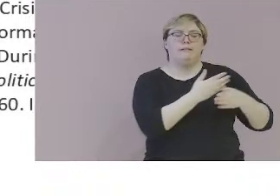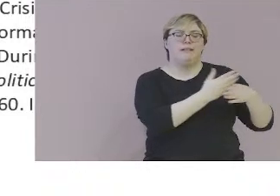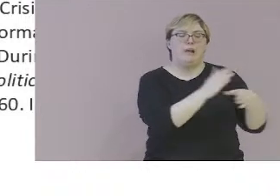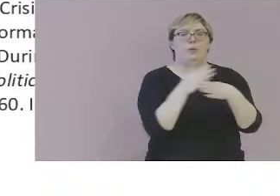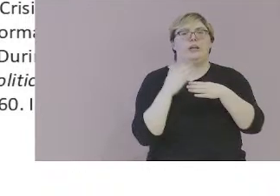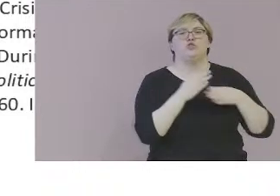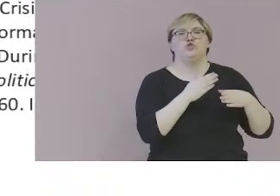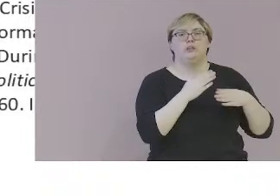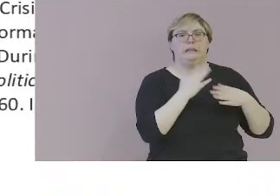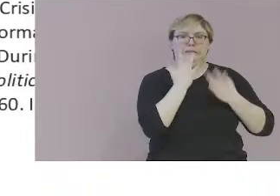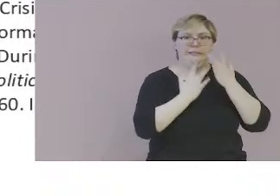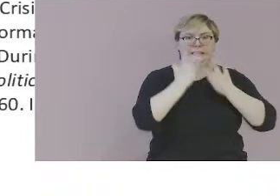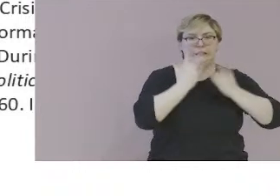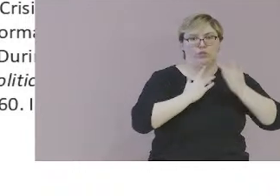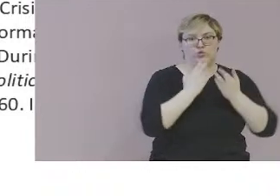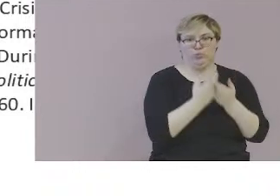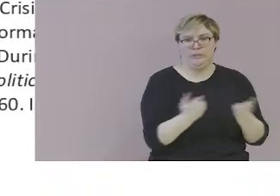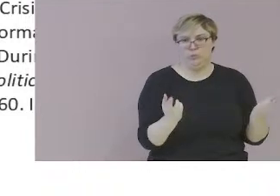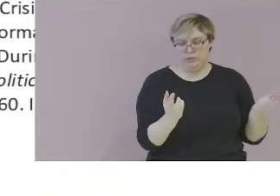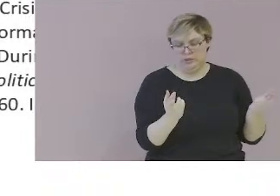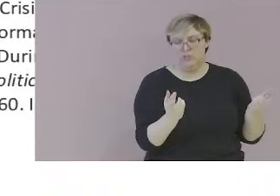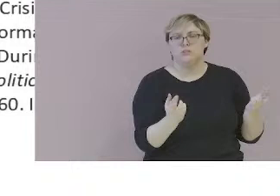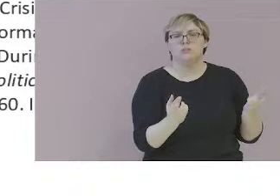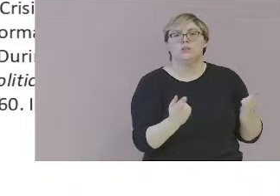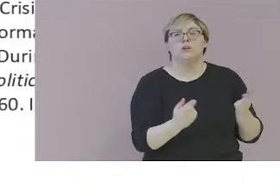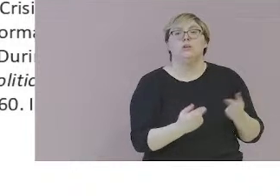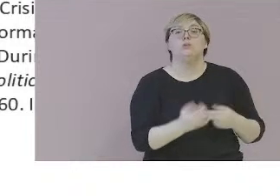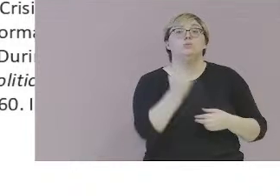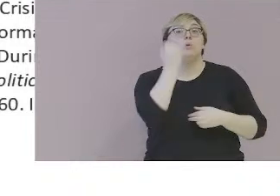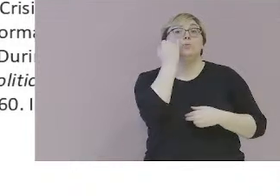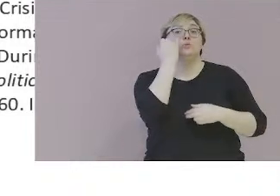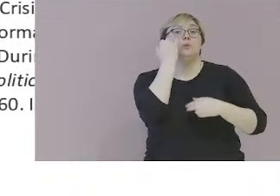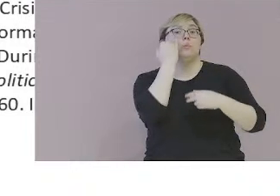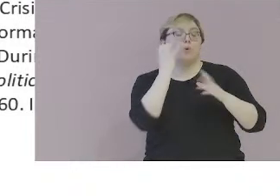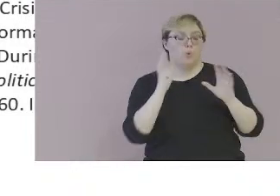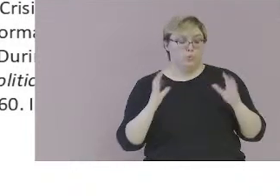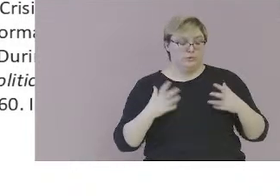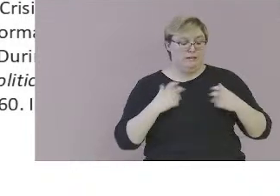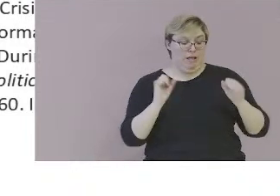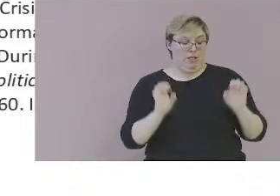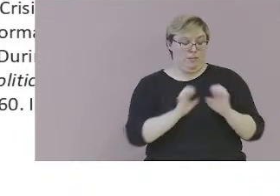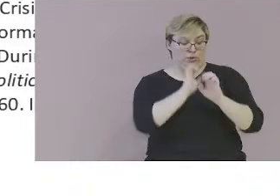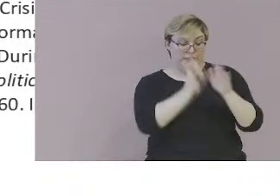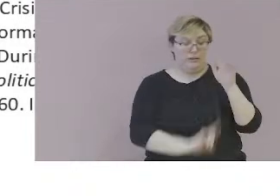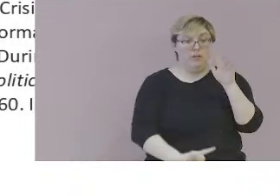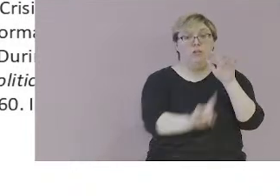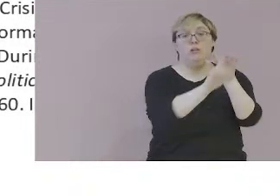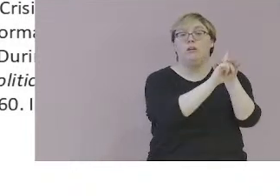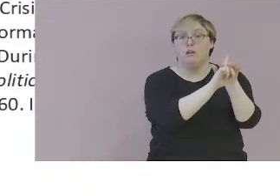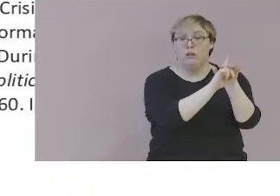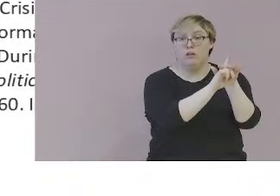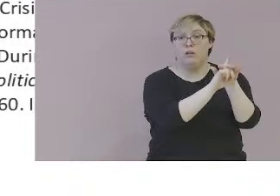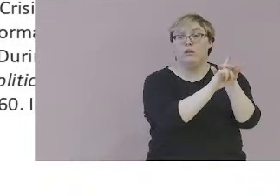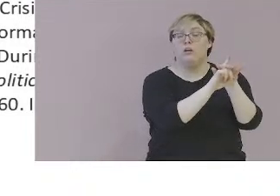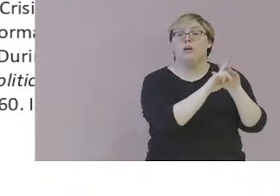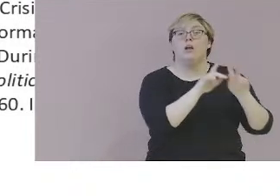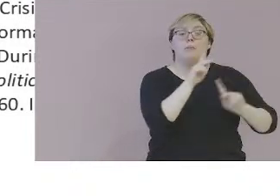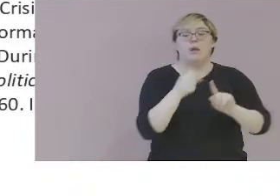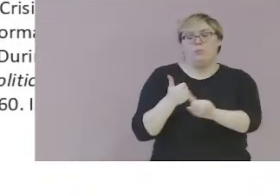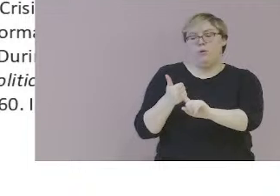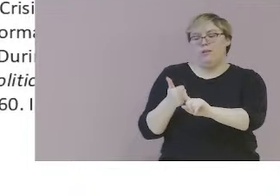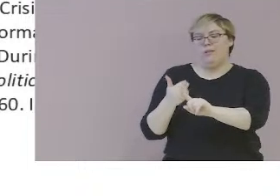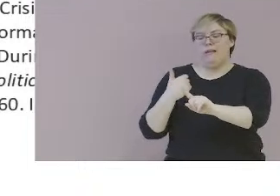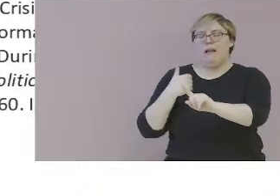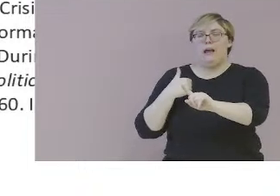which excluded from hospital admission during a health emergency people with, quote, spinal